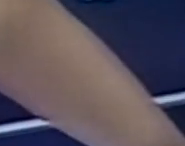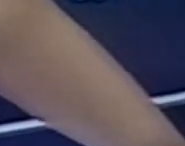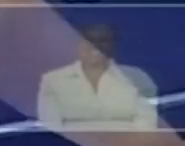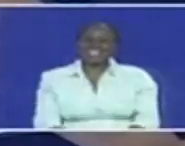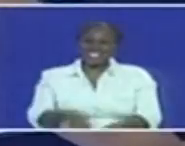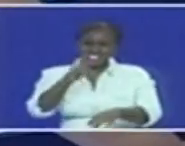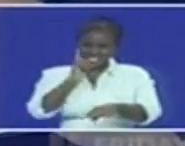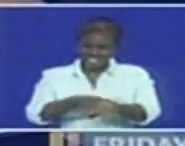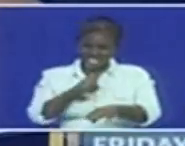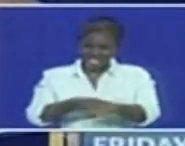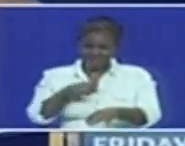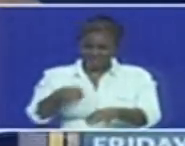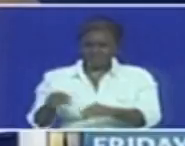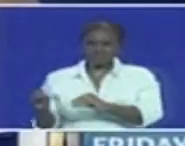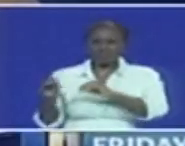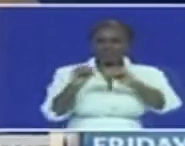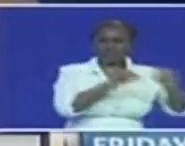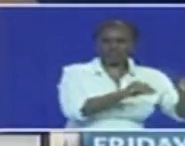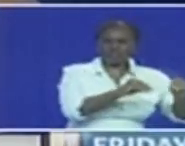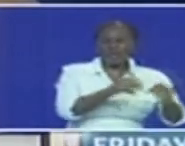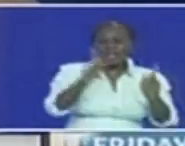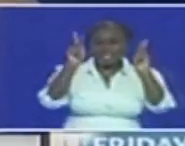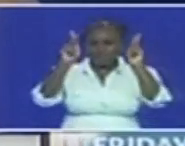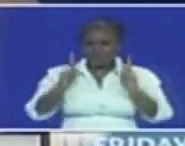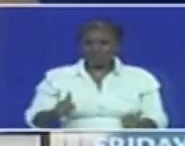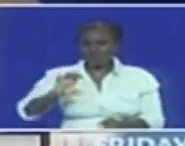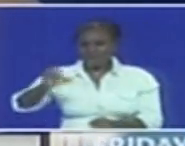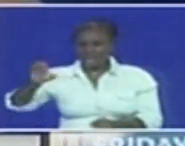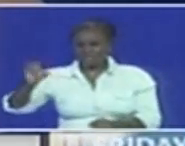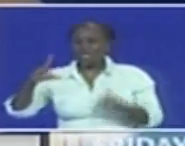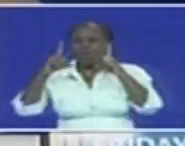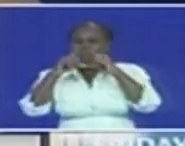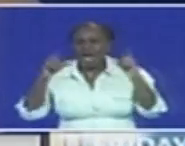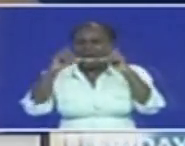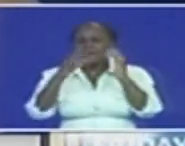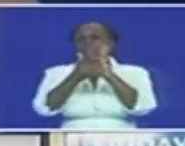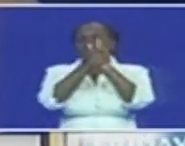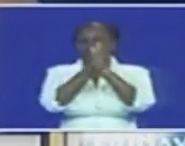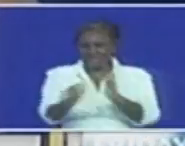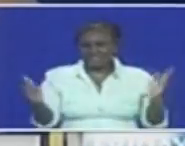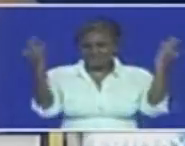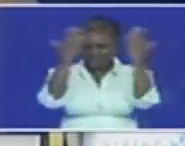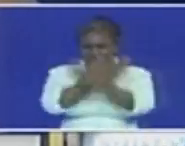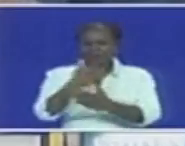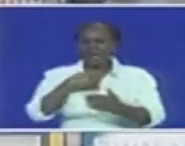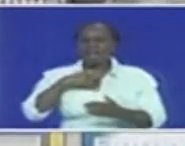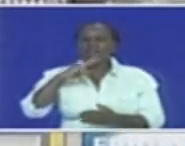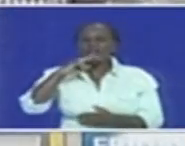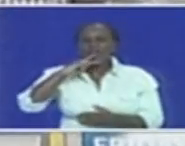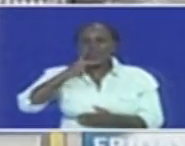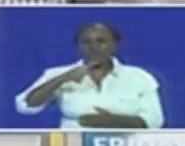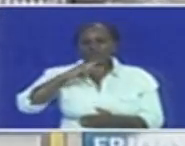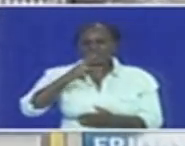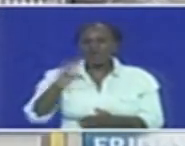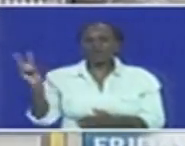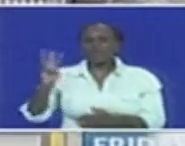it's that time that we cross over live to Kisumu County, where Willice, the word master, has tonight's pronunciation lesson.